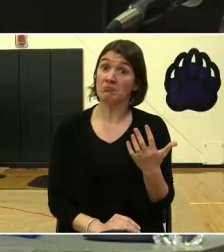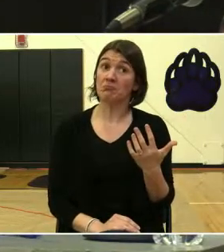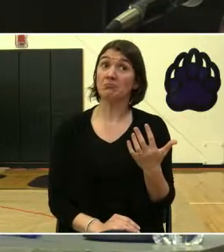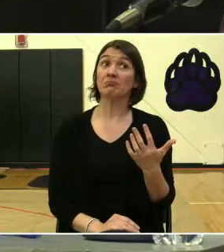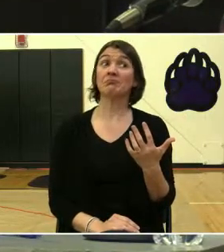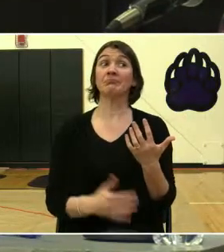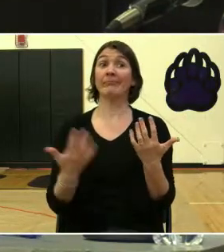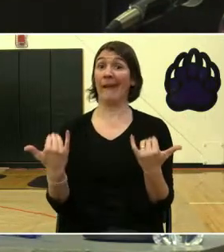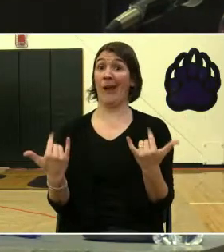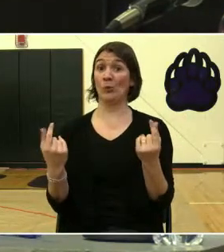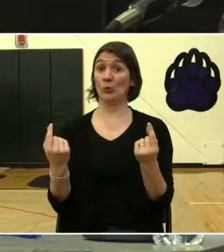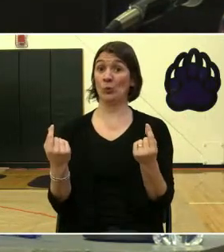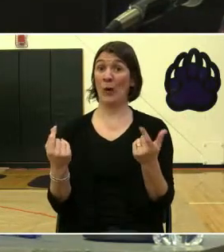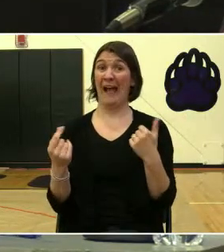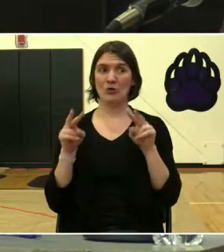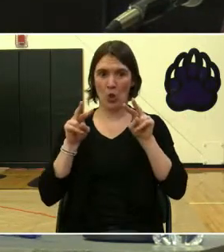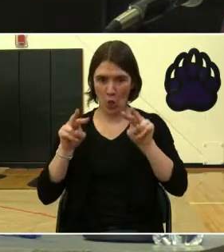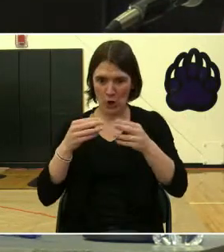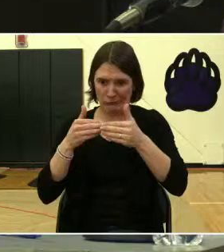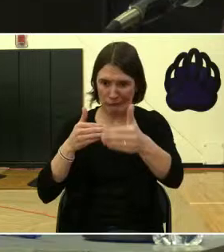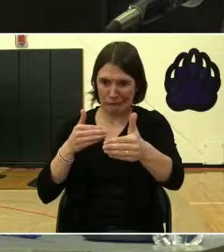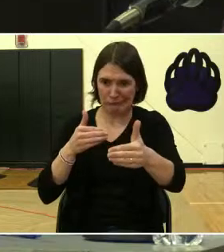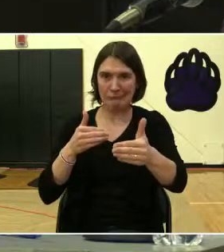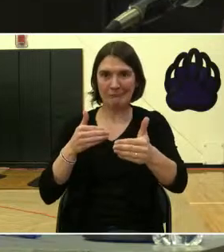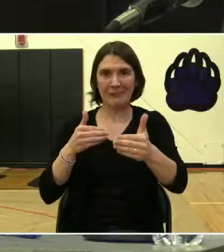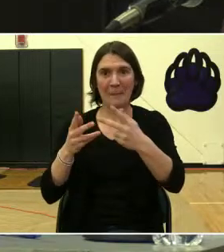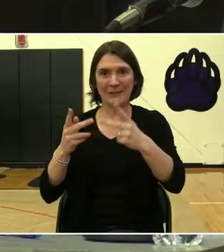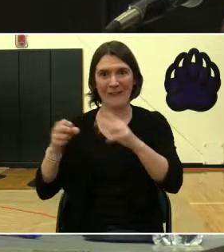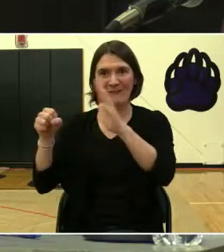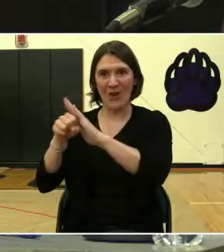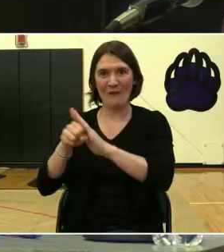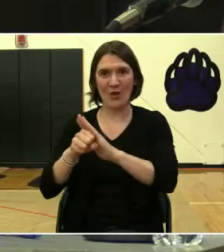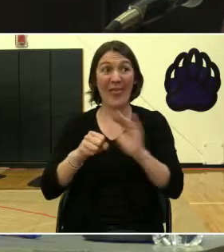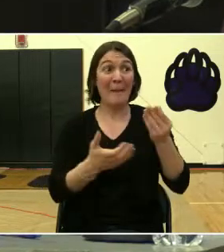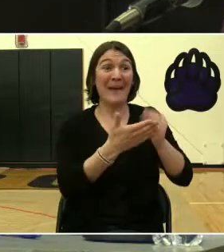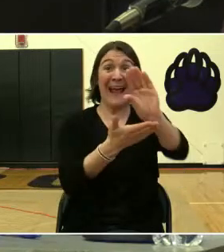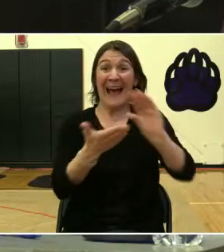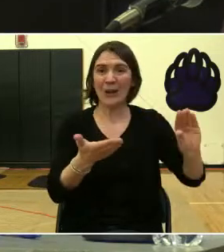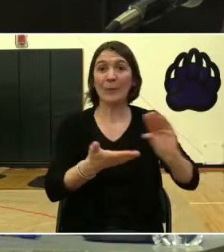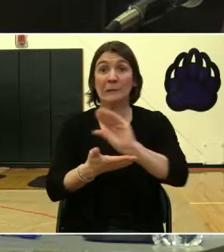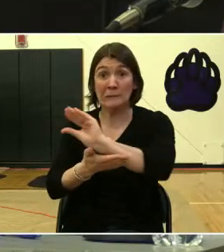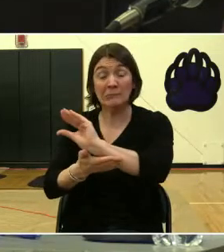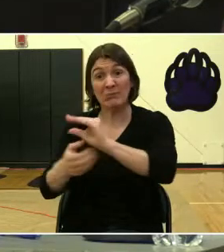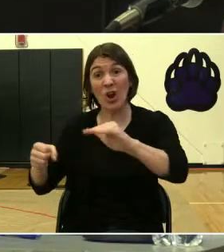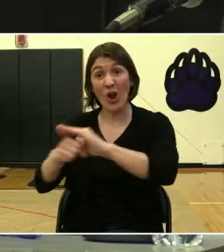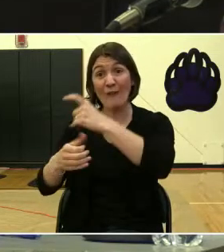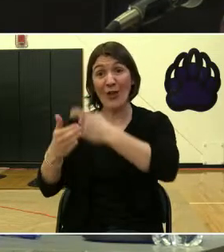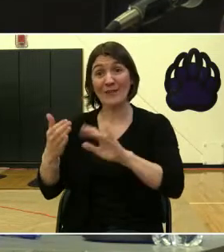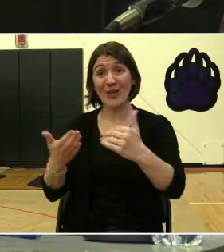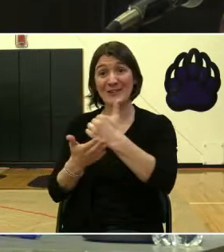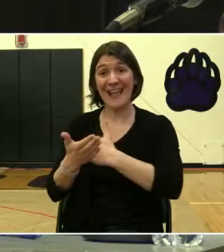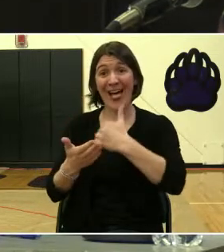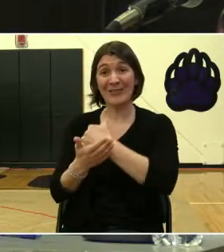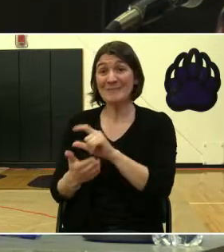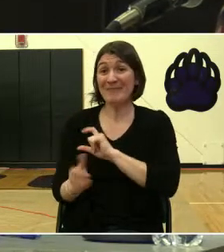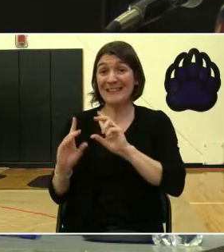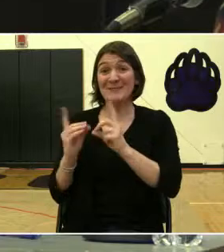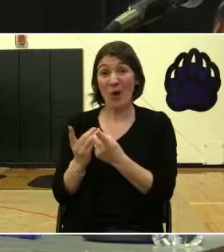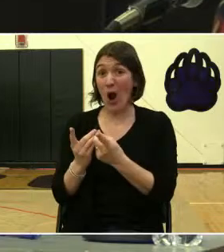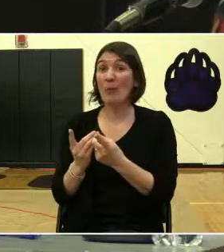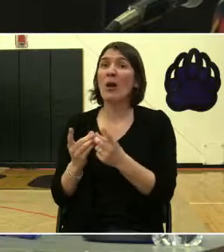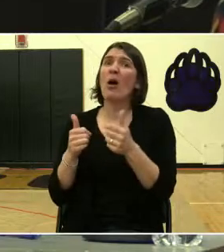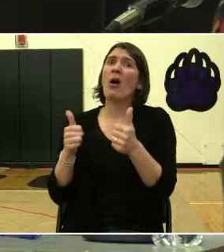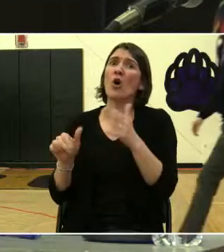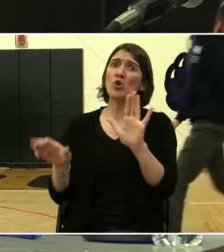that we want to be managing moving forward as those positions has been getting have been getting filled the police department has been